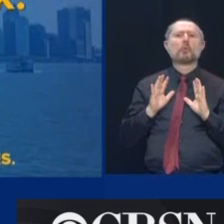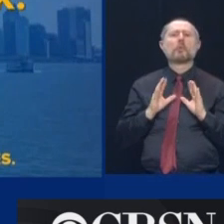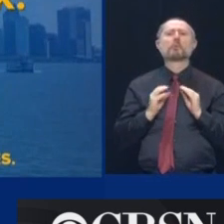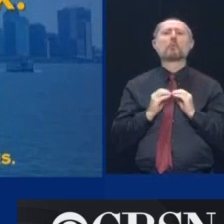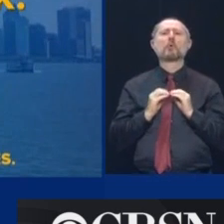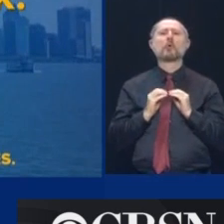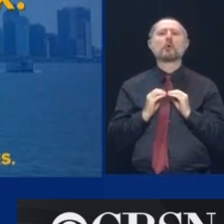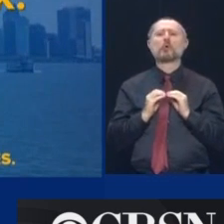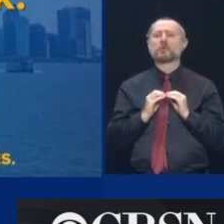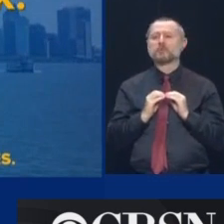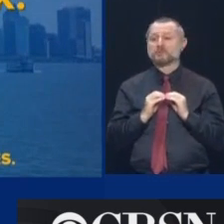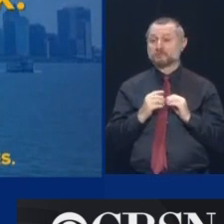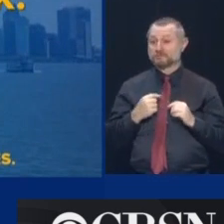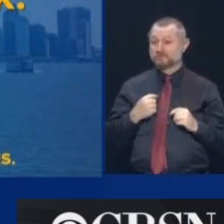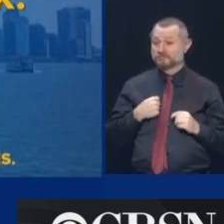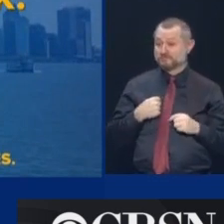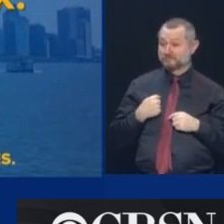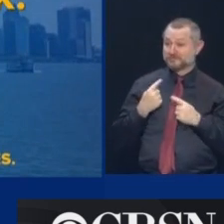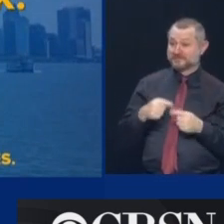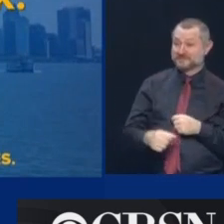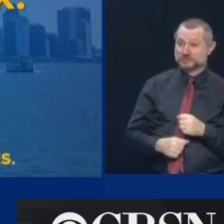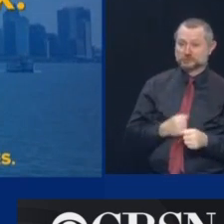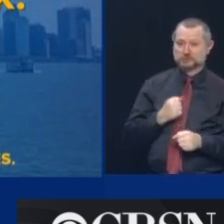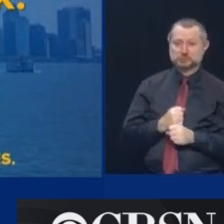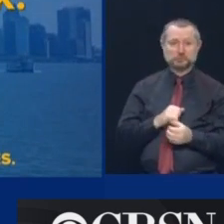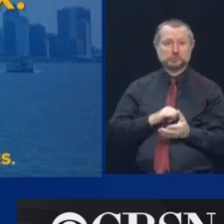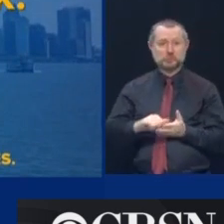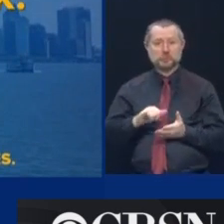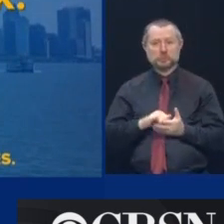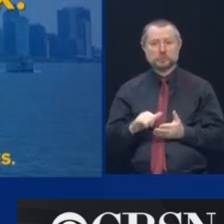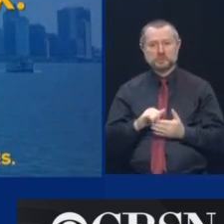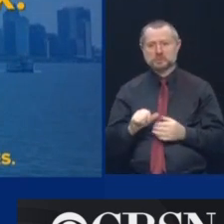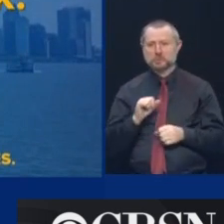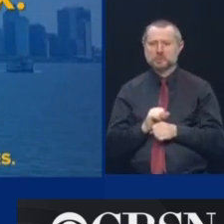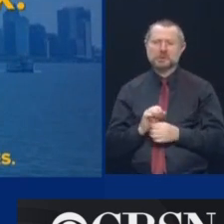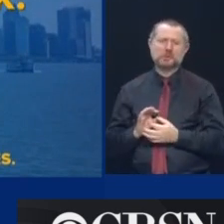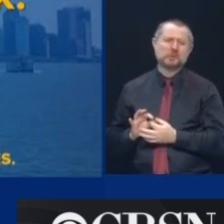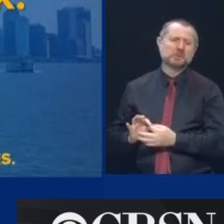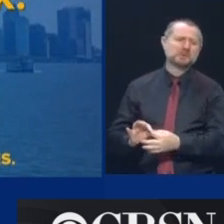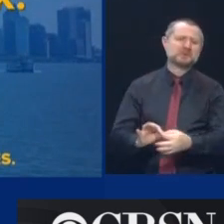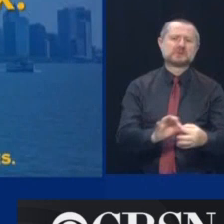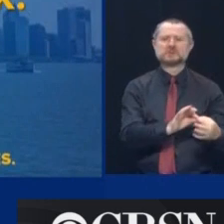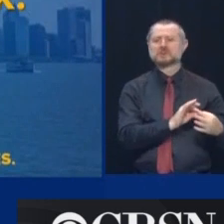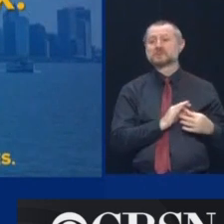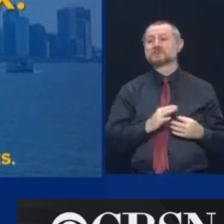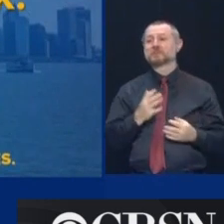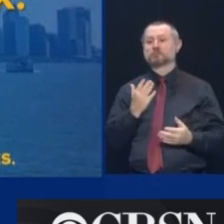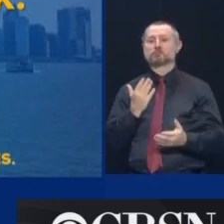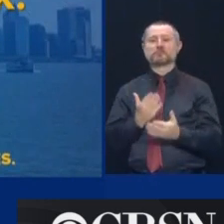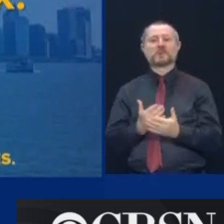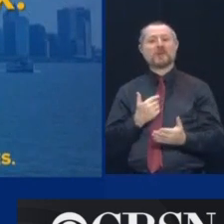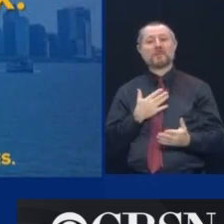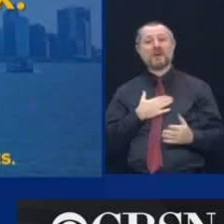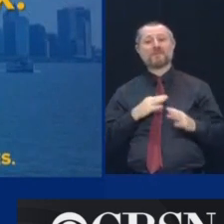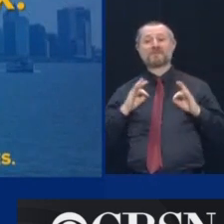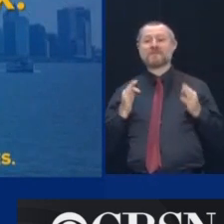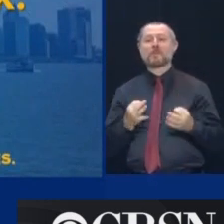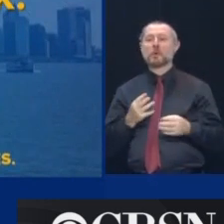did together in New York showed that we are the family of New